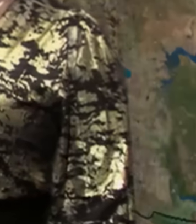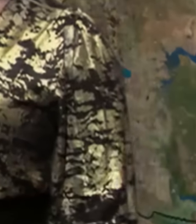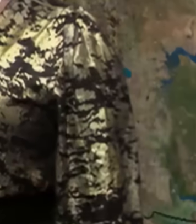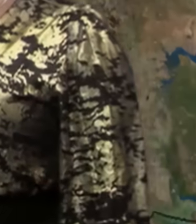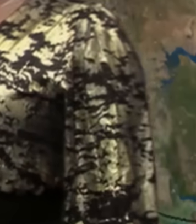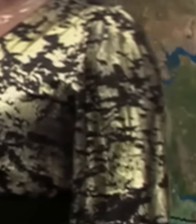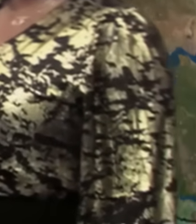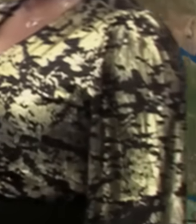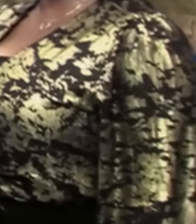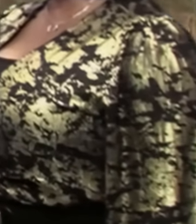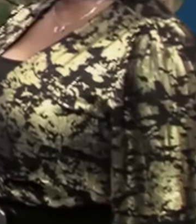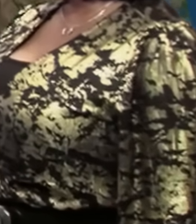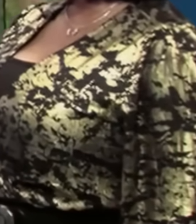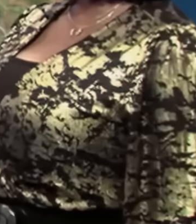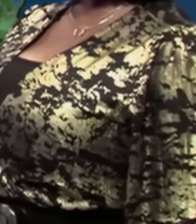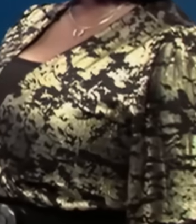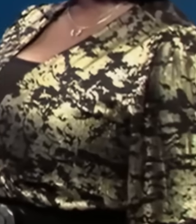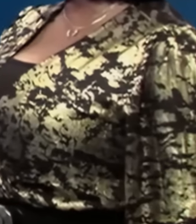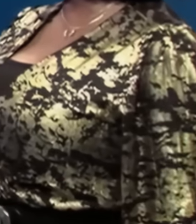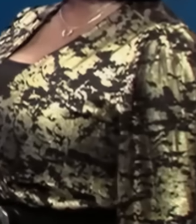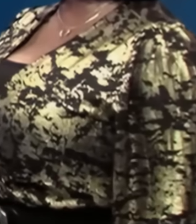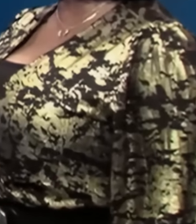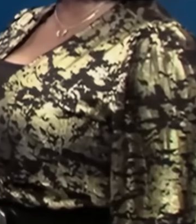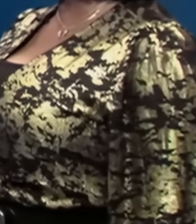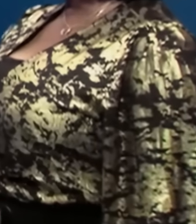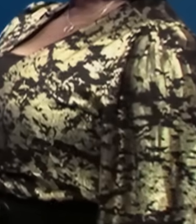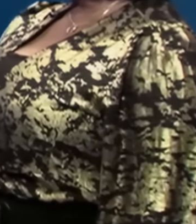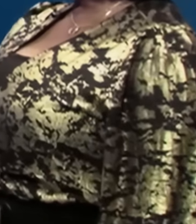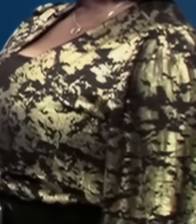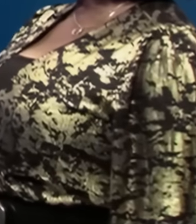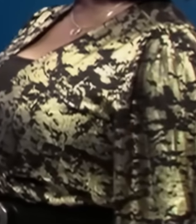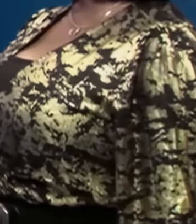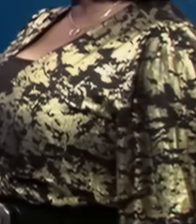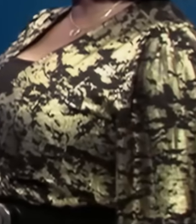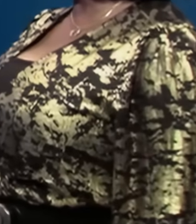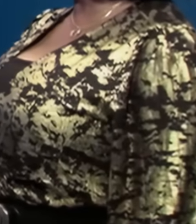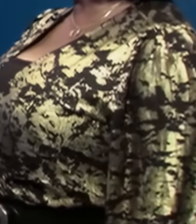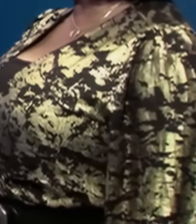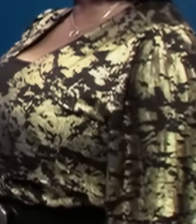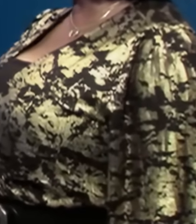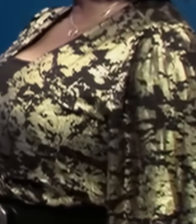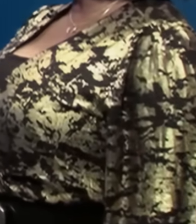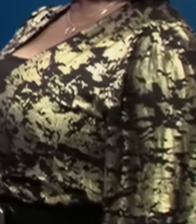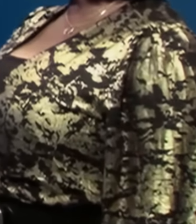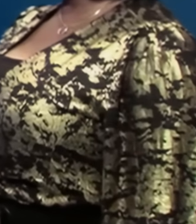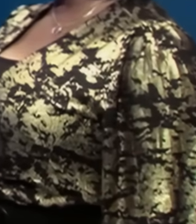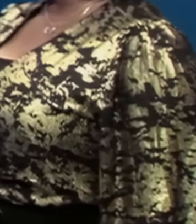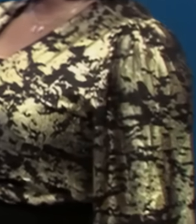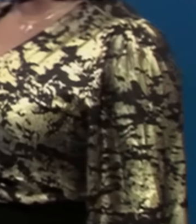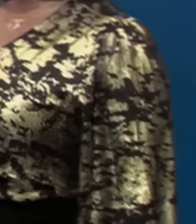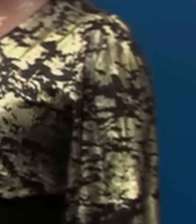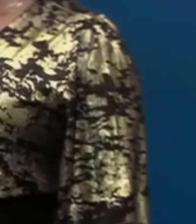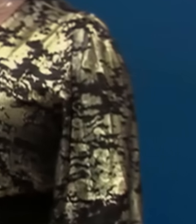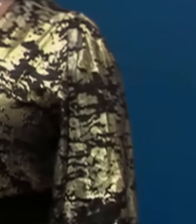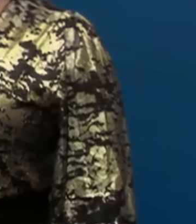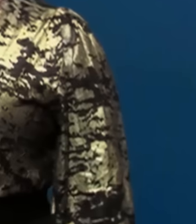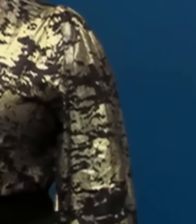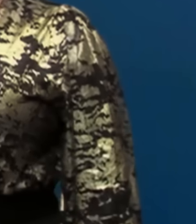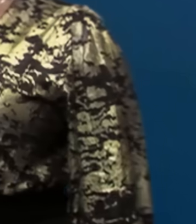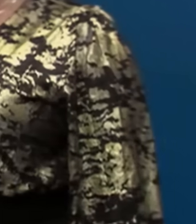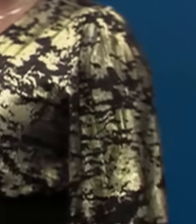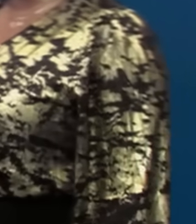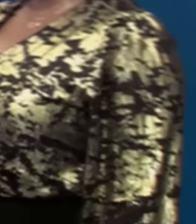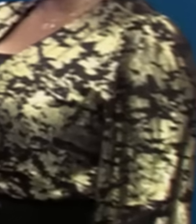be go fiša go provinceng ya rena ya KwaZulu-Natal go la go sasa lebelela wena o le Vryheid Ulundi le Richards Bay go tla be go fiša